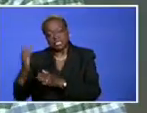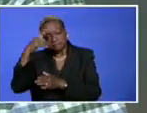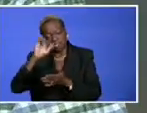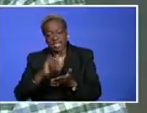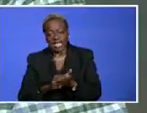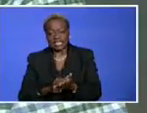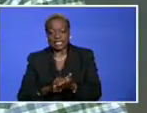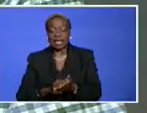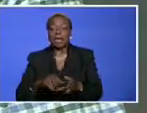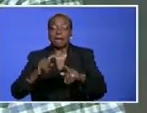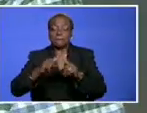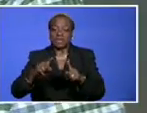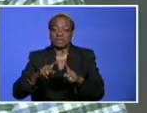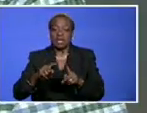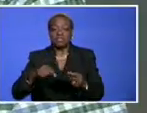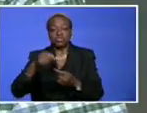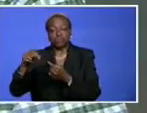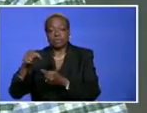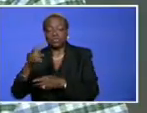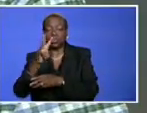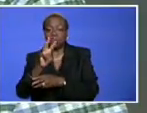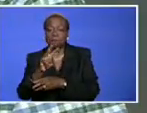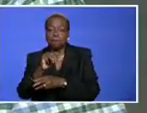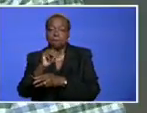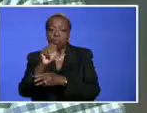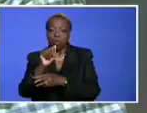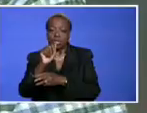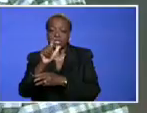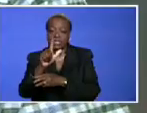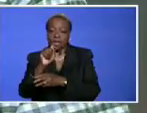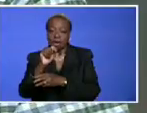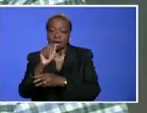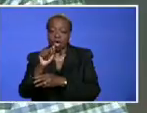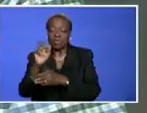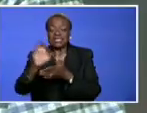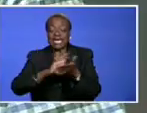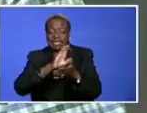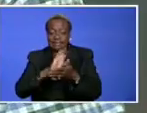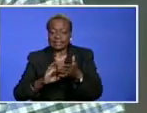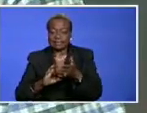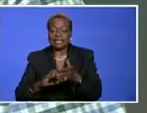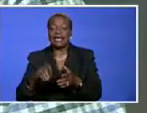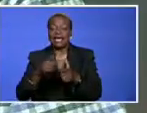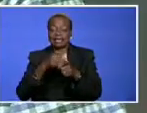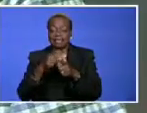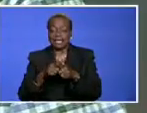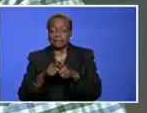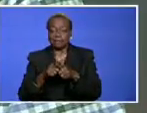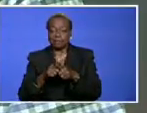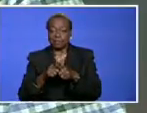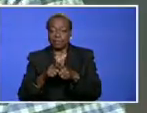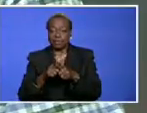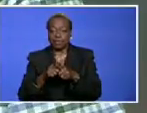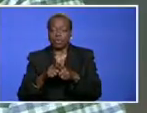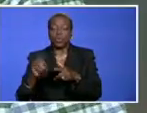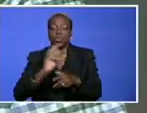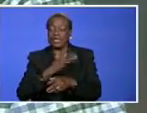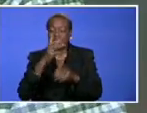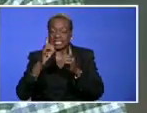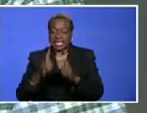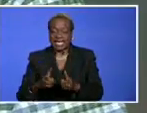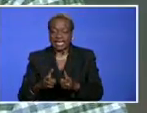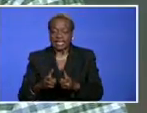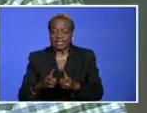the trip to Malta got canceled, and ensuing conversation arrived at the point where we decided